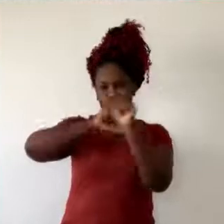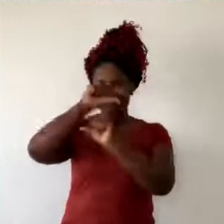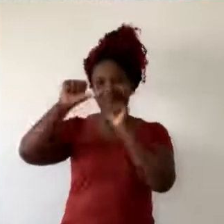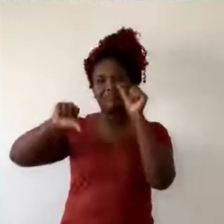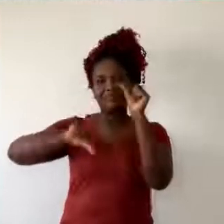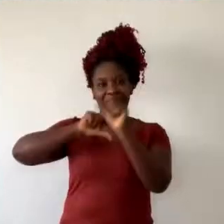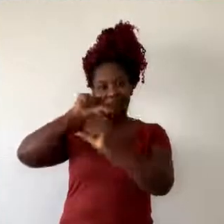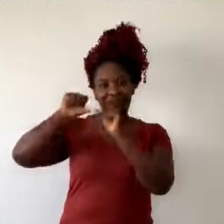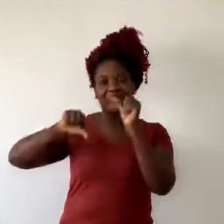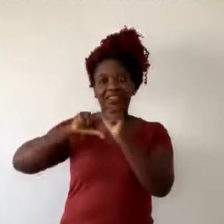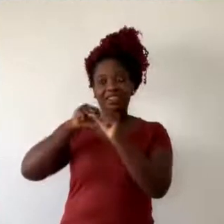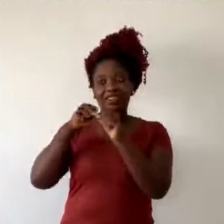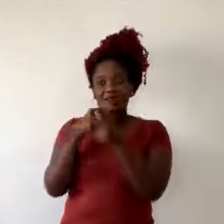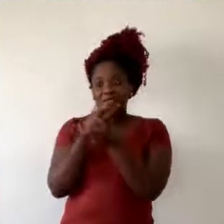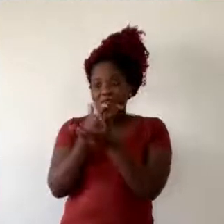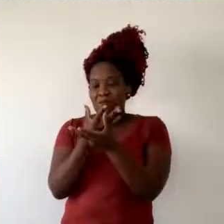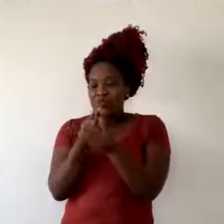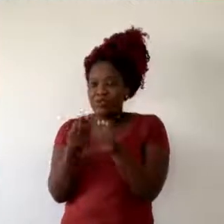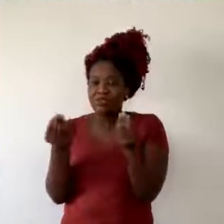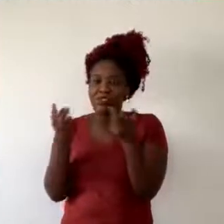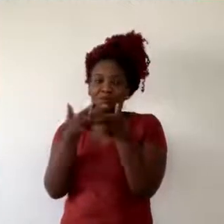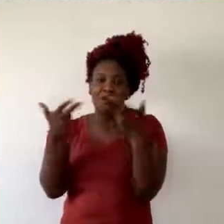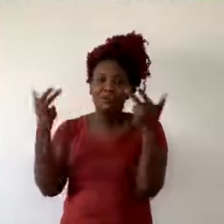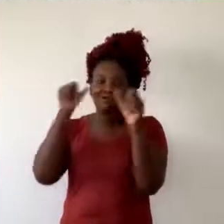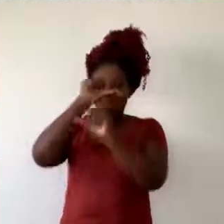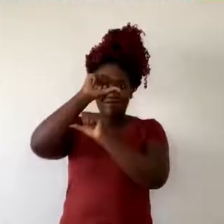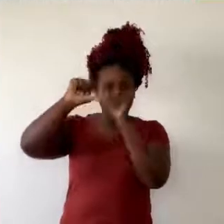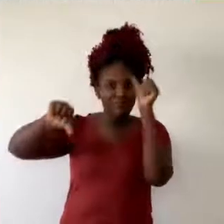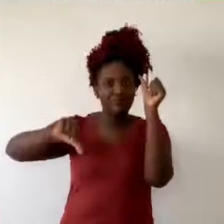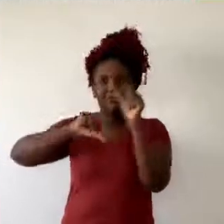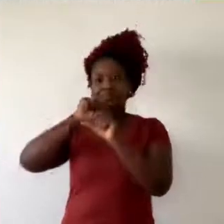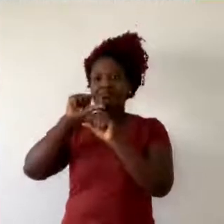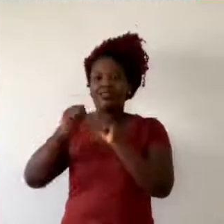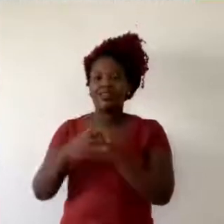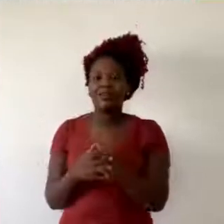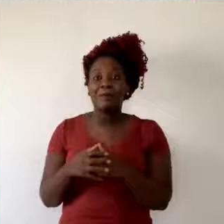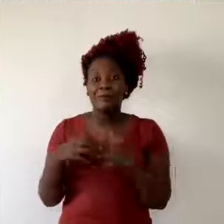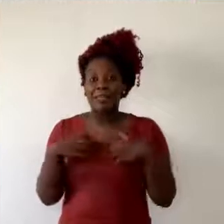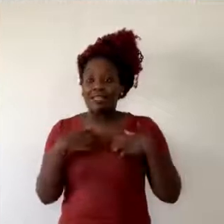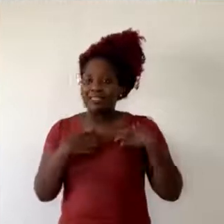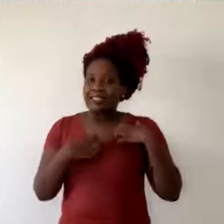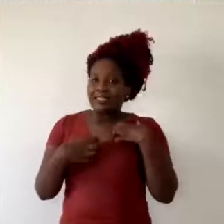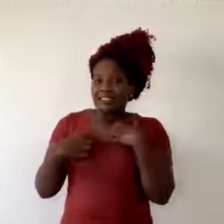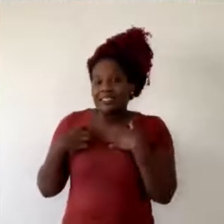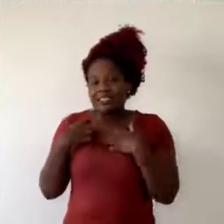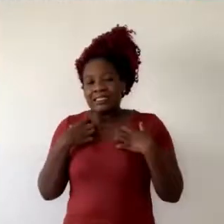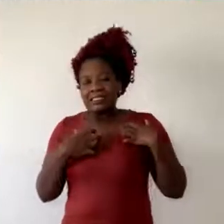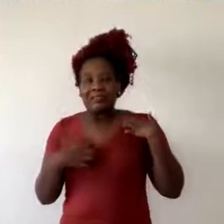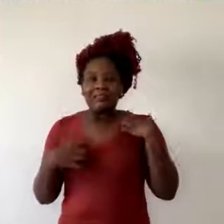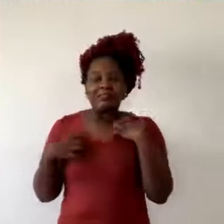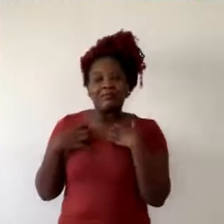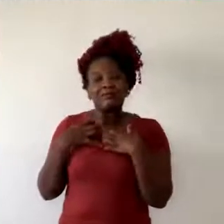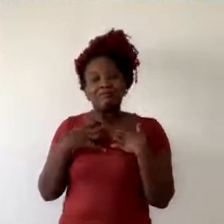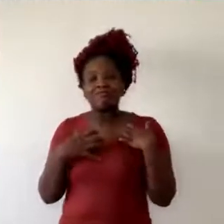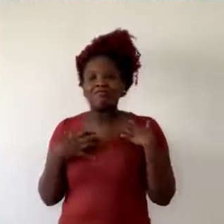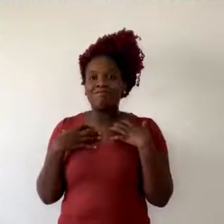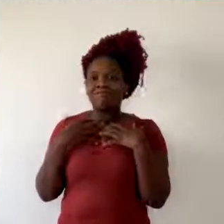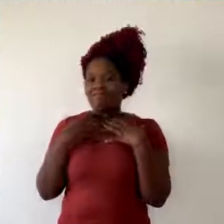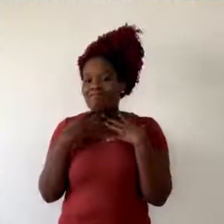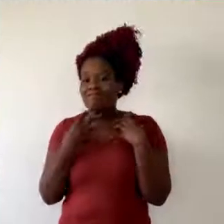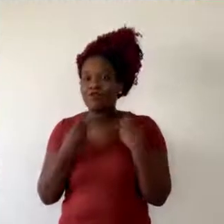been deconstructed. And there's many things, but that generates great discomfort, gigantic